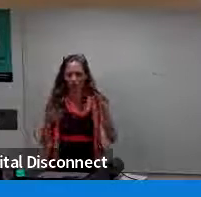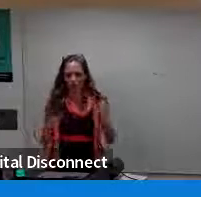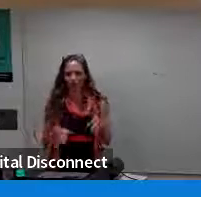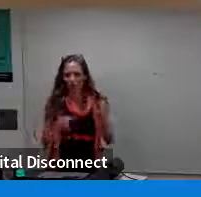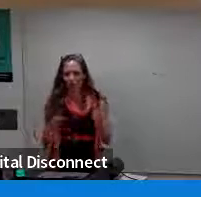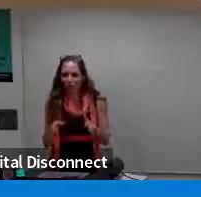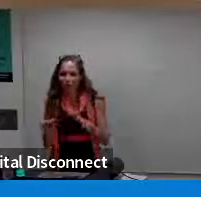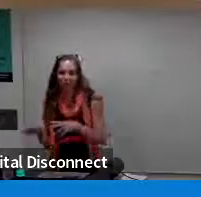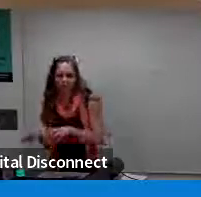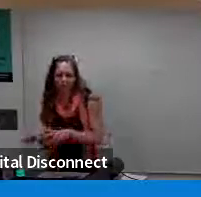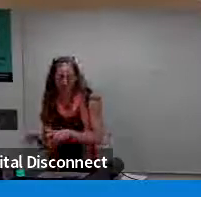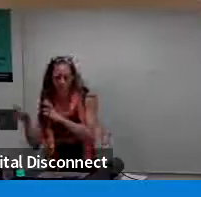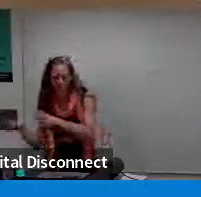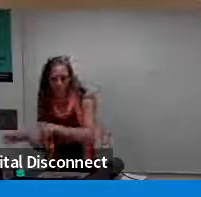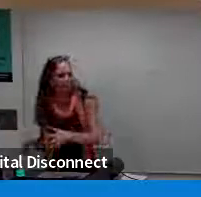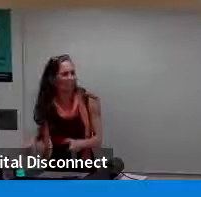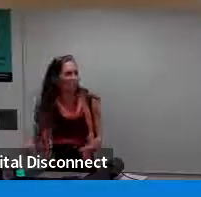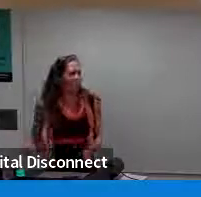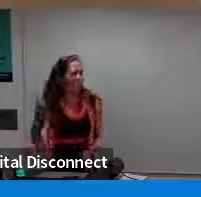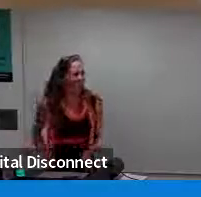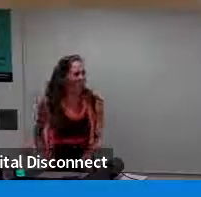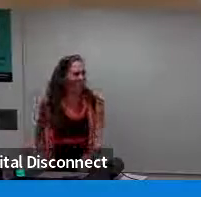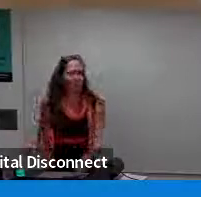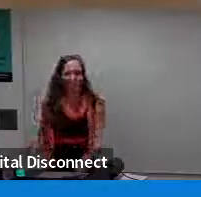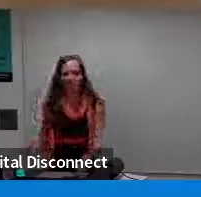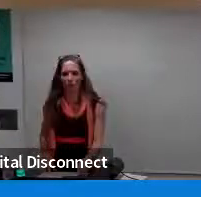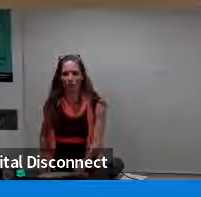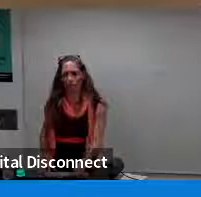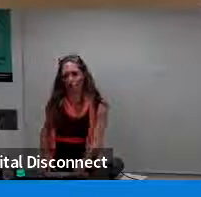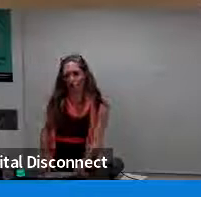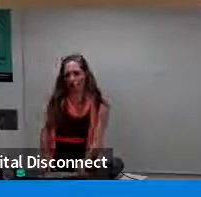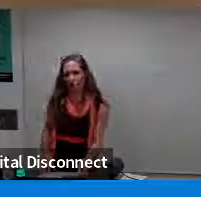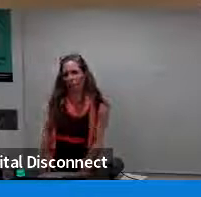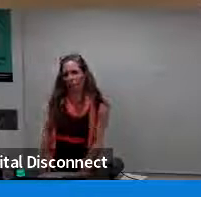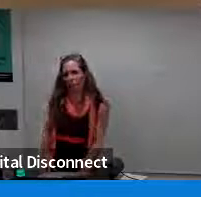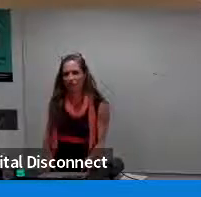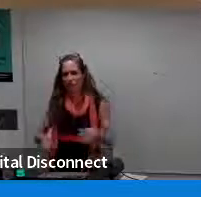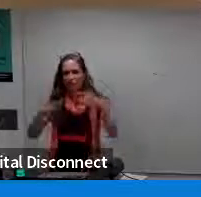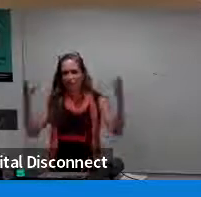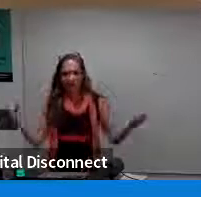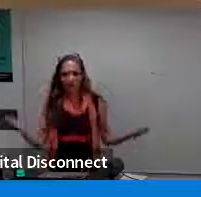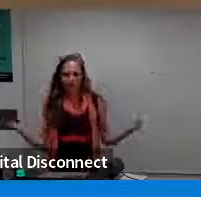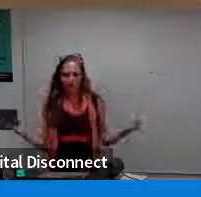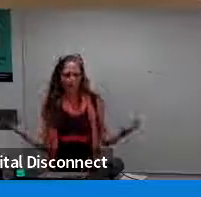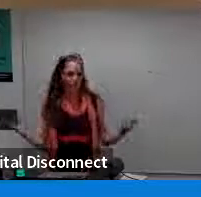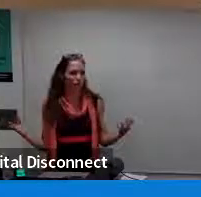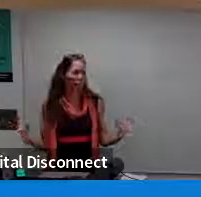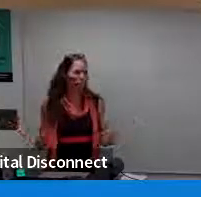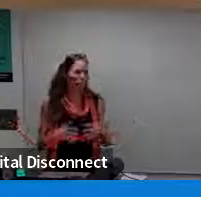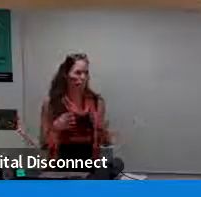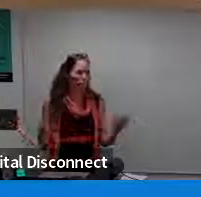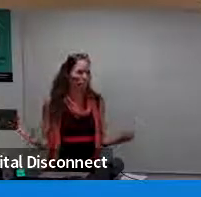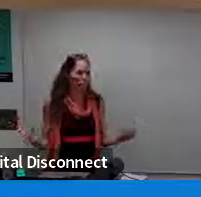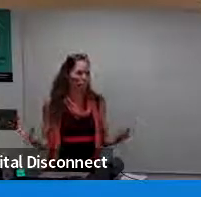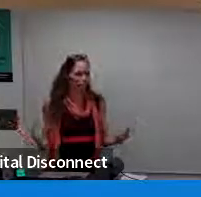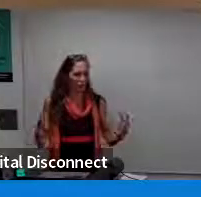that's, I guess, the realist optimist. The optimist part in me is that I think that we often are presented with the fact this is just the way the digital world works.